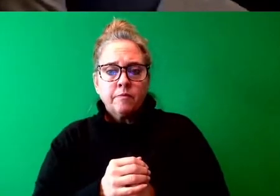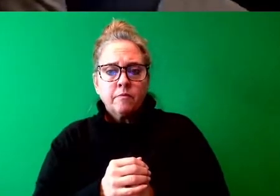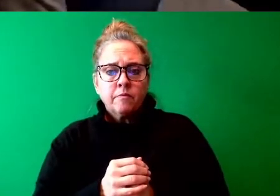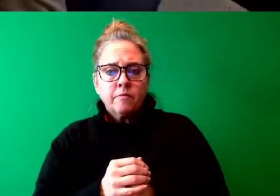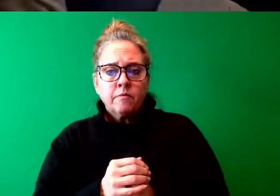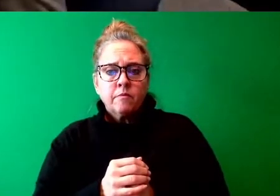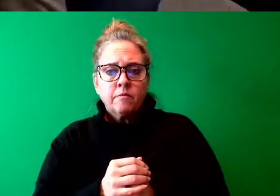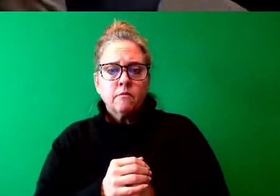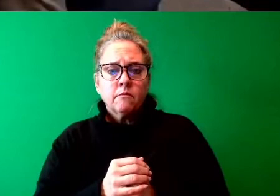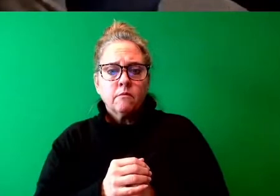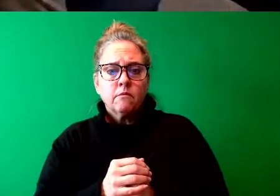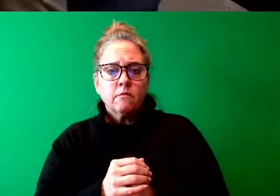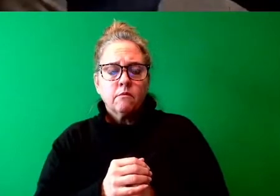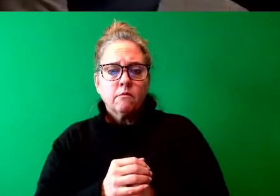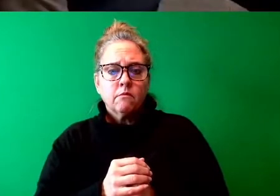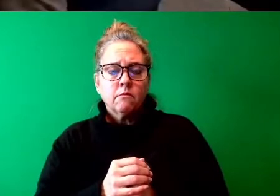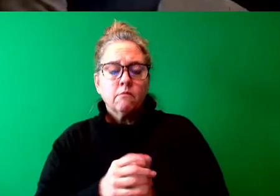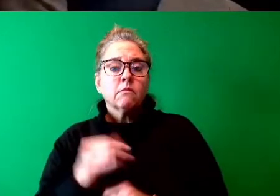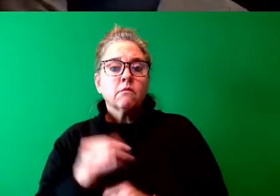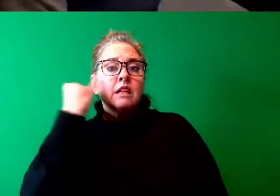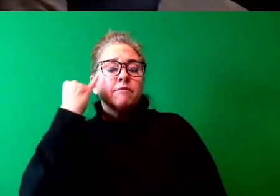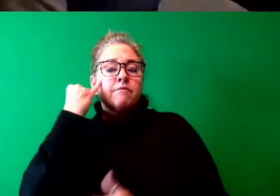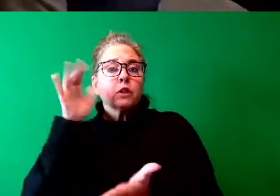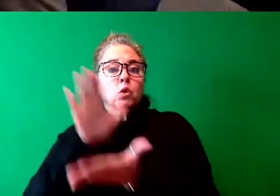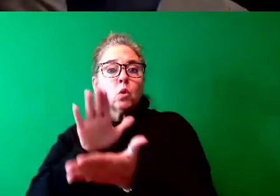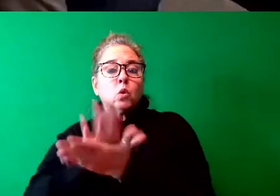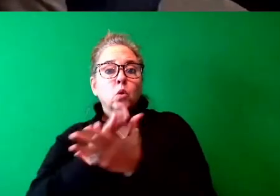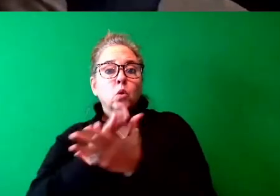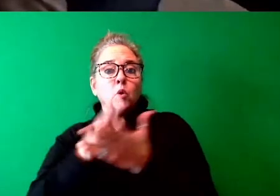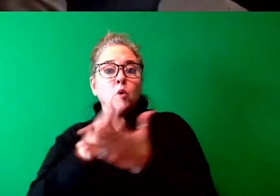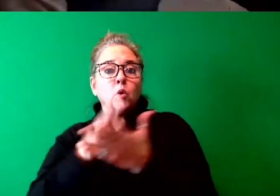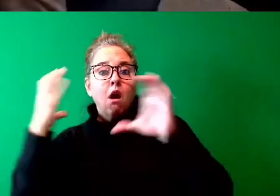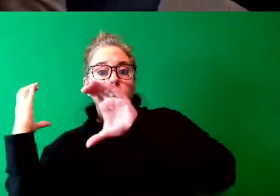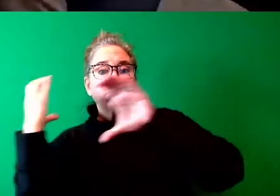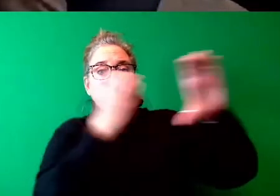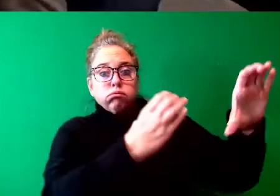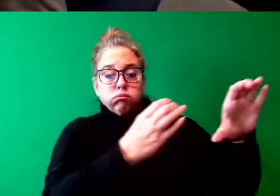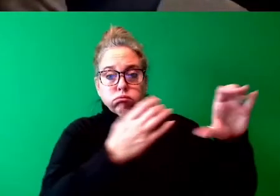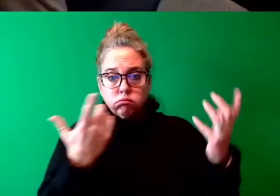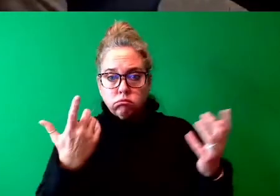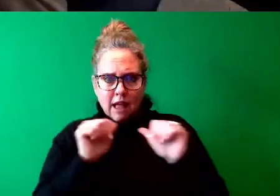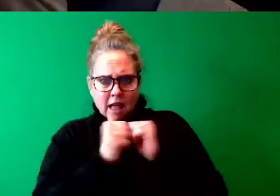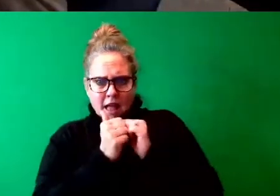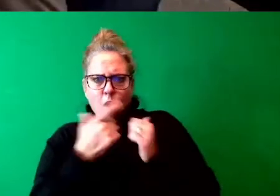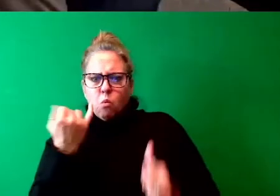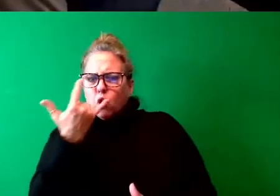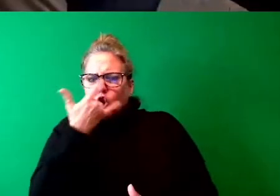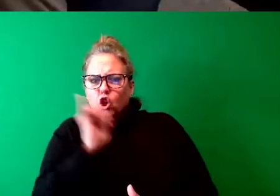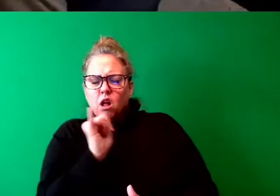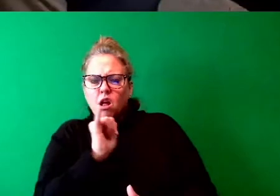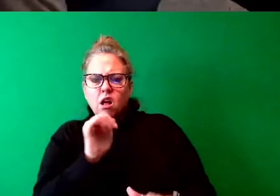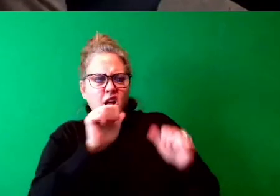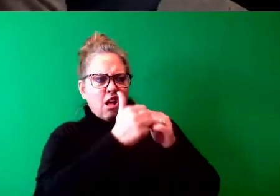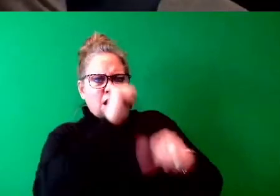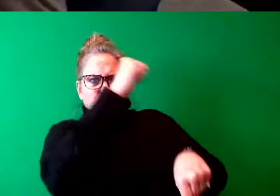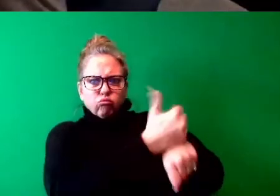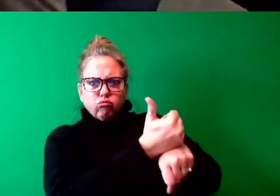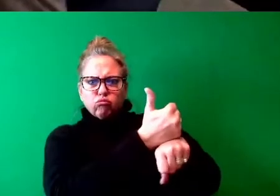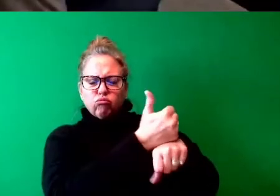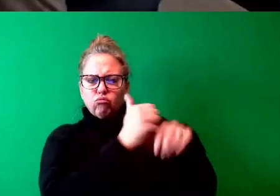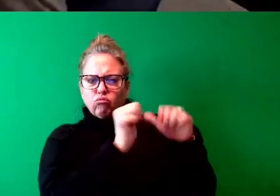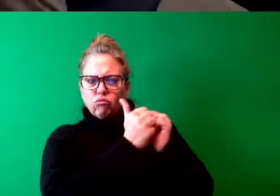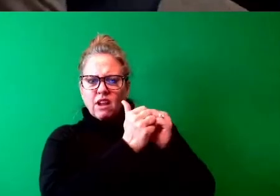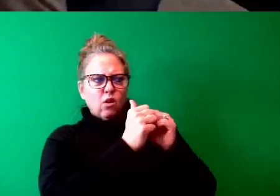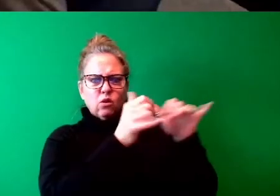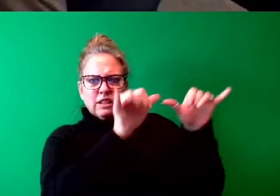to have the mobile vaccination clinics on site, what do they need to do, and how does that work? Thank you. That